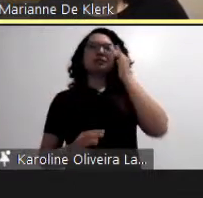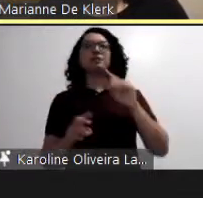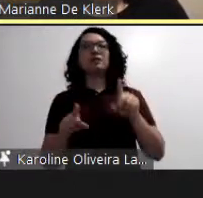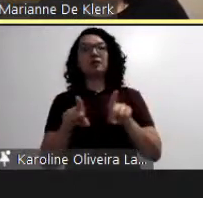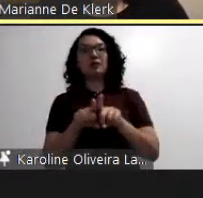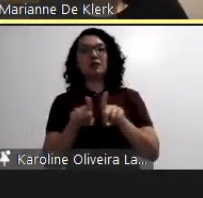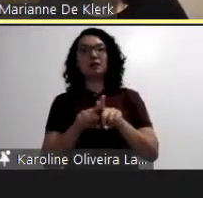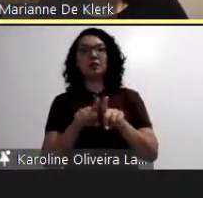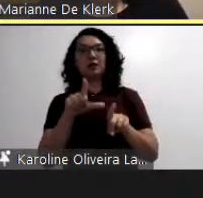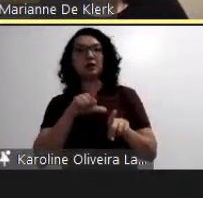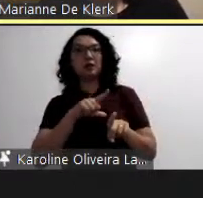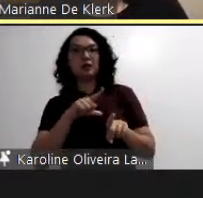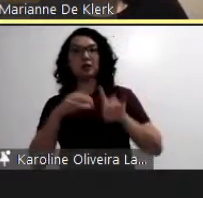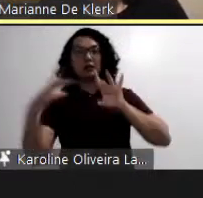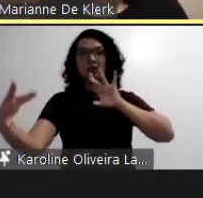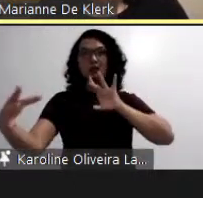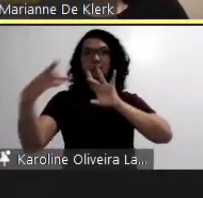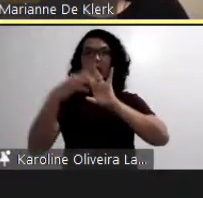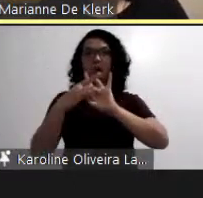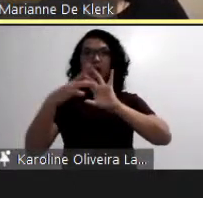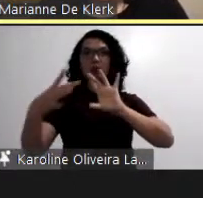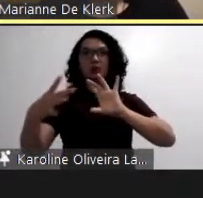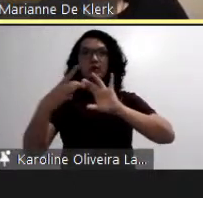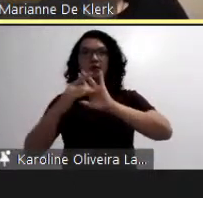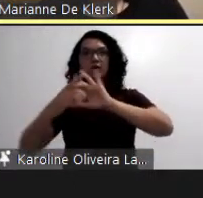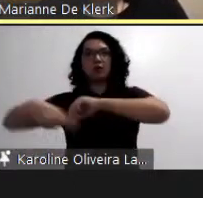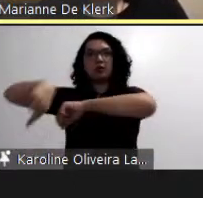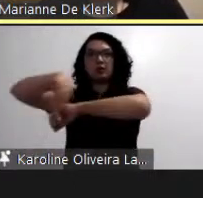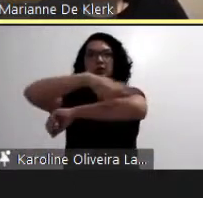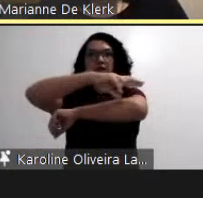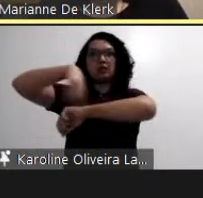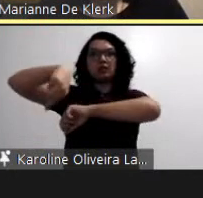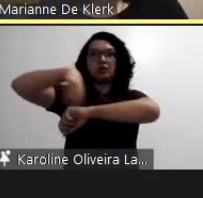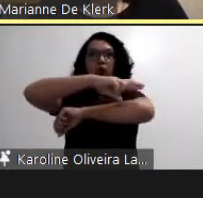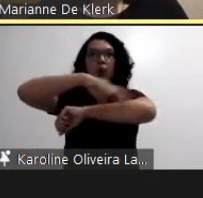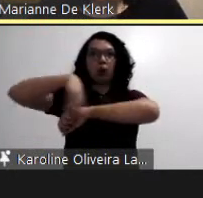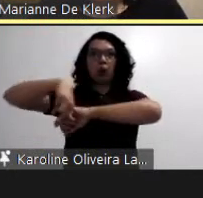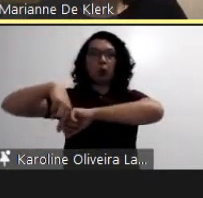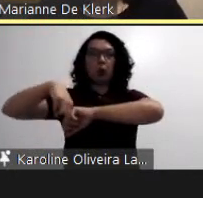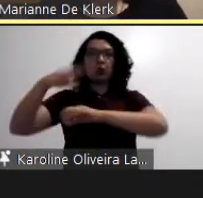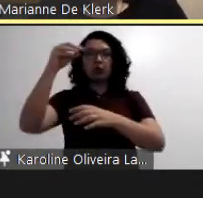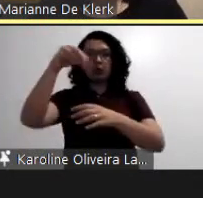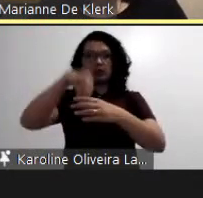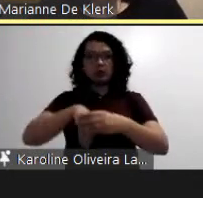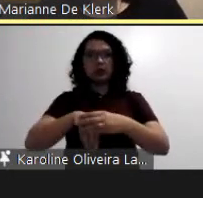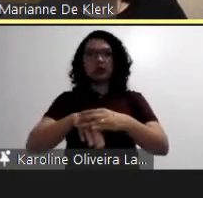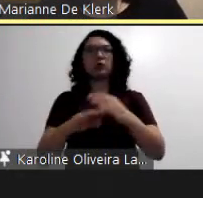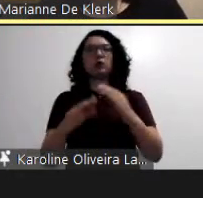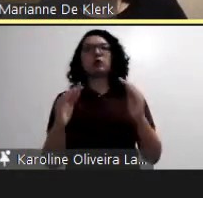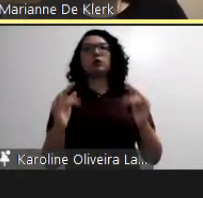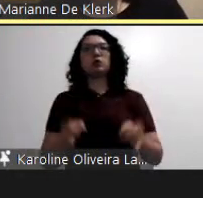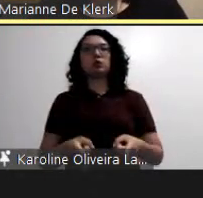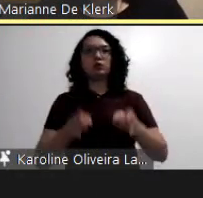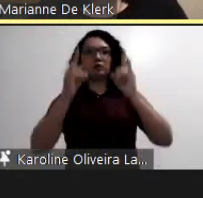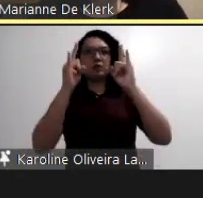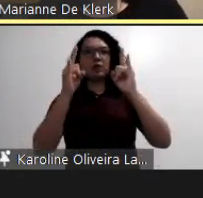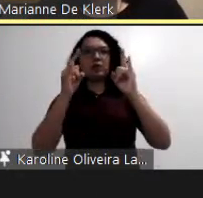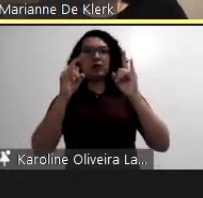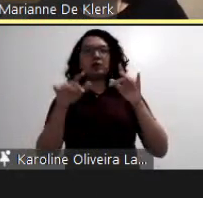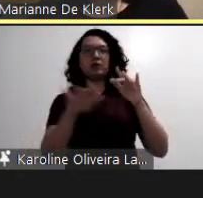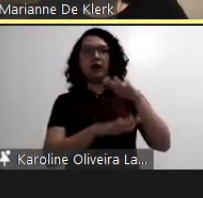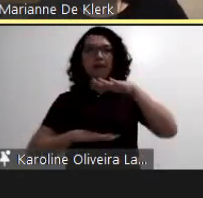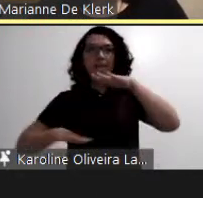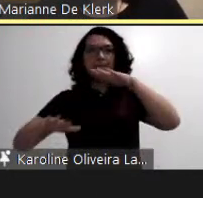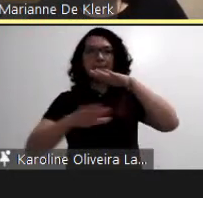raised entrance areas on pilotis, again taken from the Brazilian buildings, the generosity of these spaces, and then the